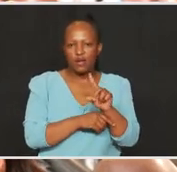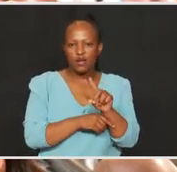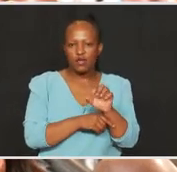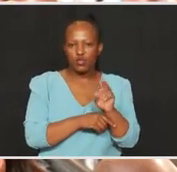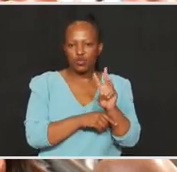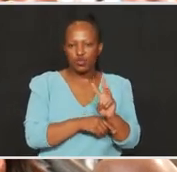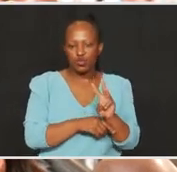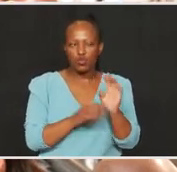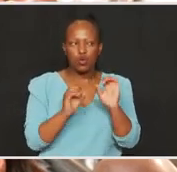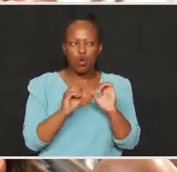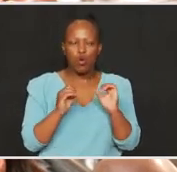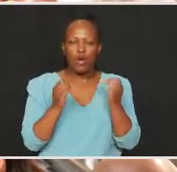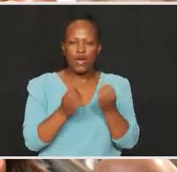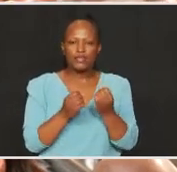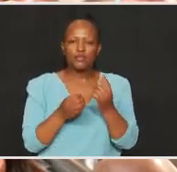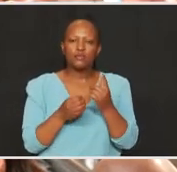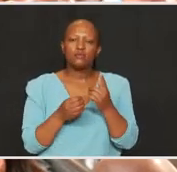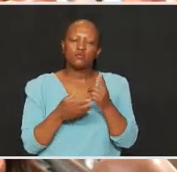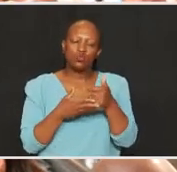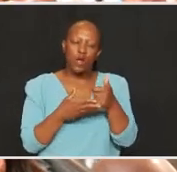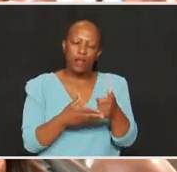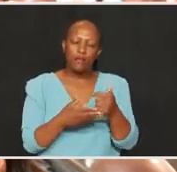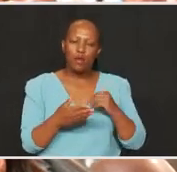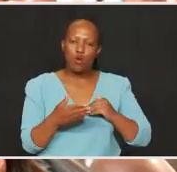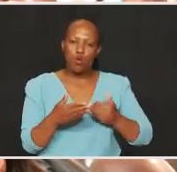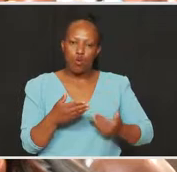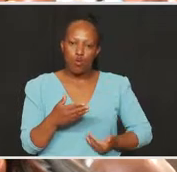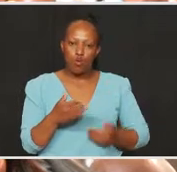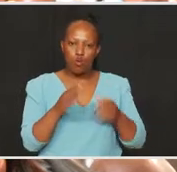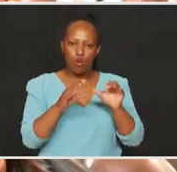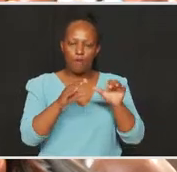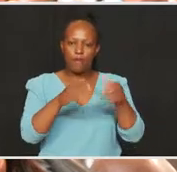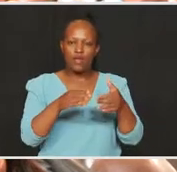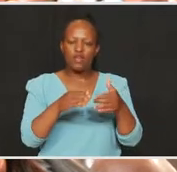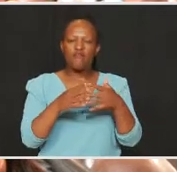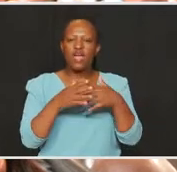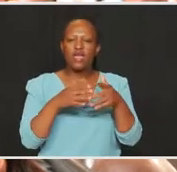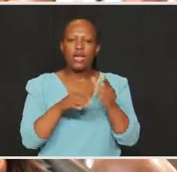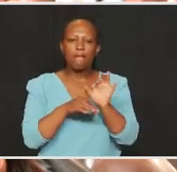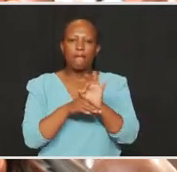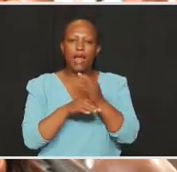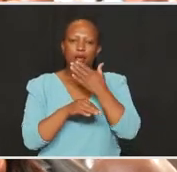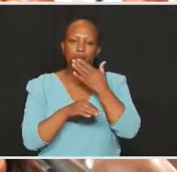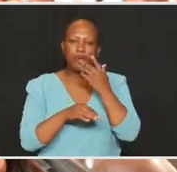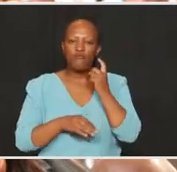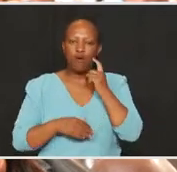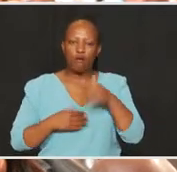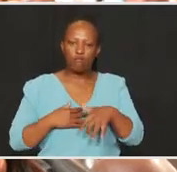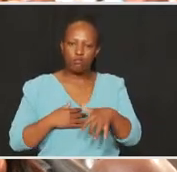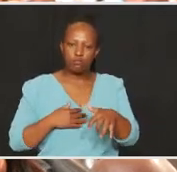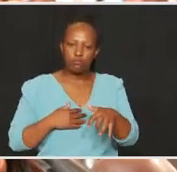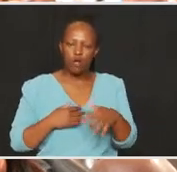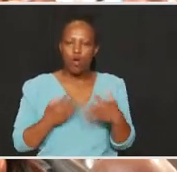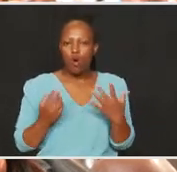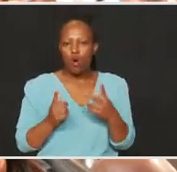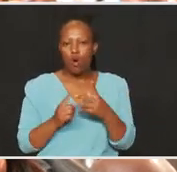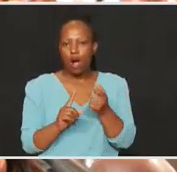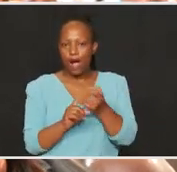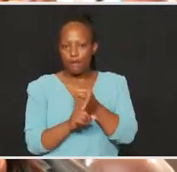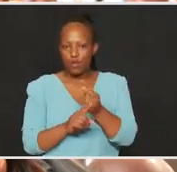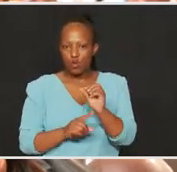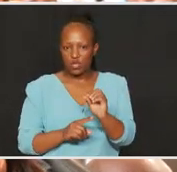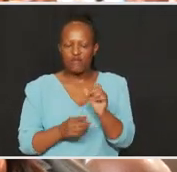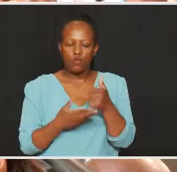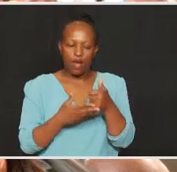women experience and experiencing unplanned pregnancies and abuse we object to the